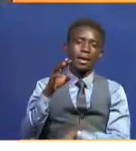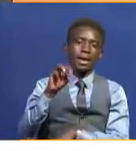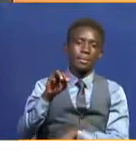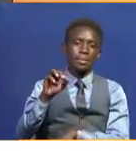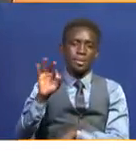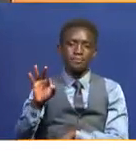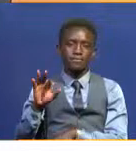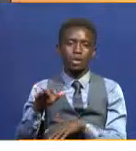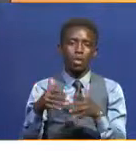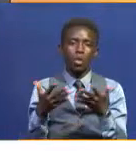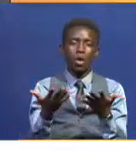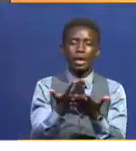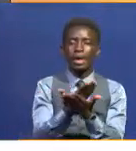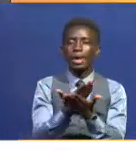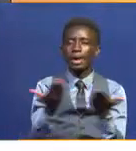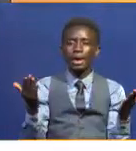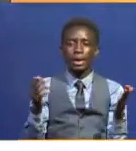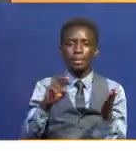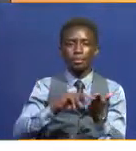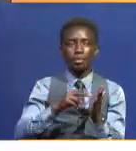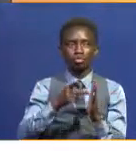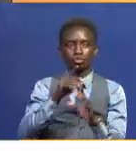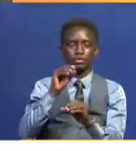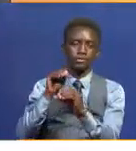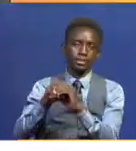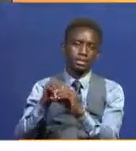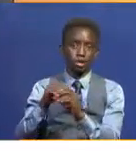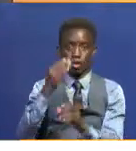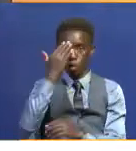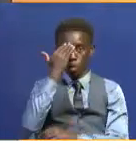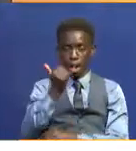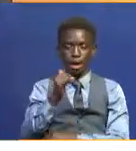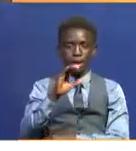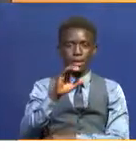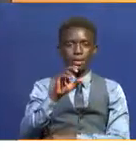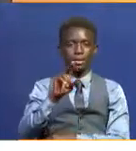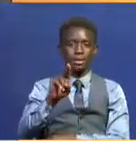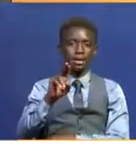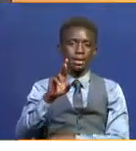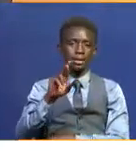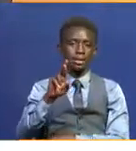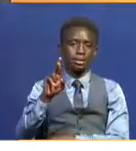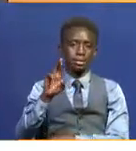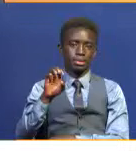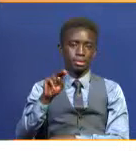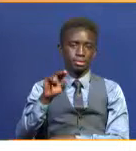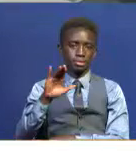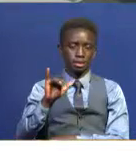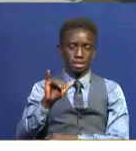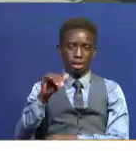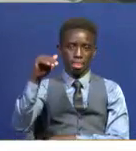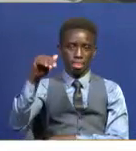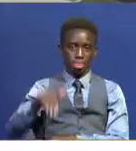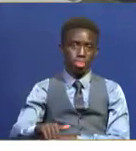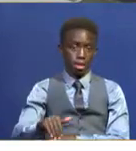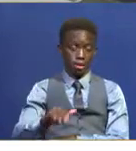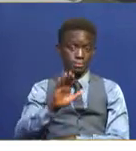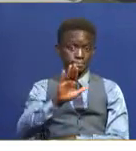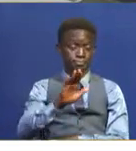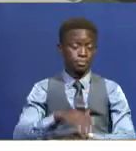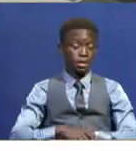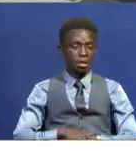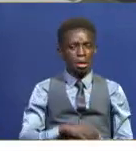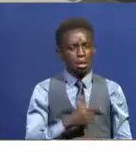any sort of project that you've invested in, because the currency has depreciated. Mm. Yes. Dennis, I'm looking at